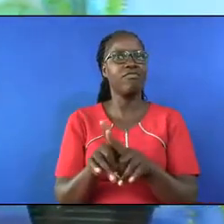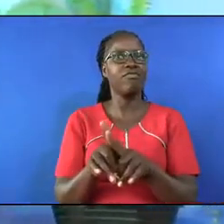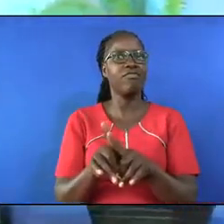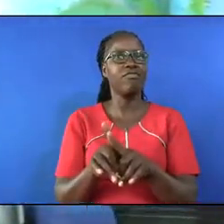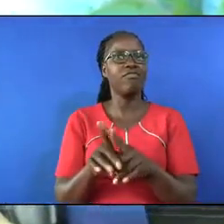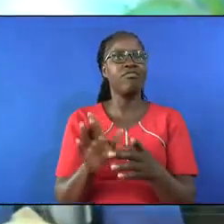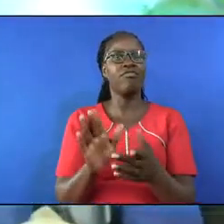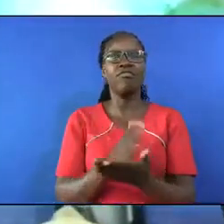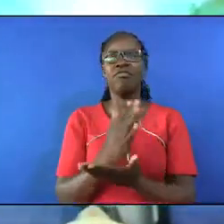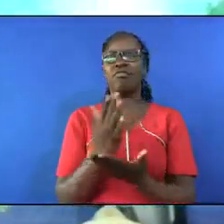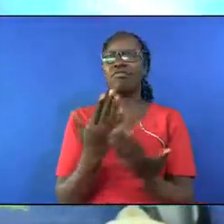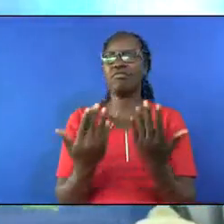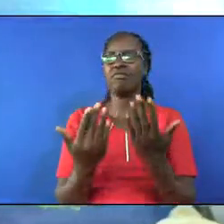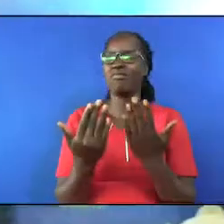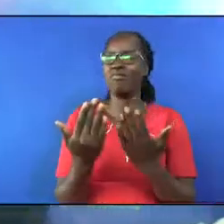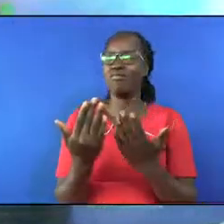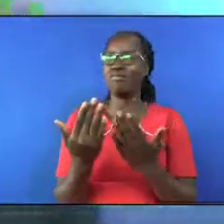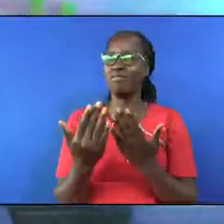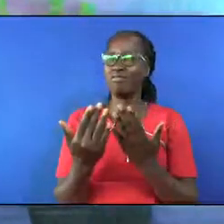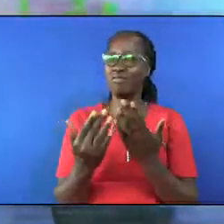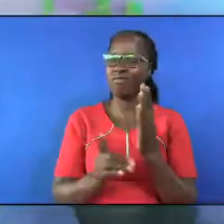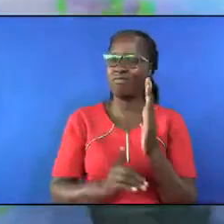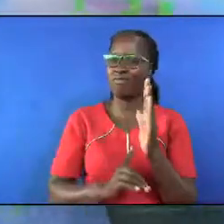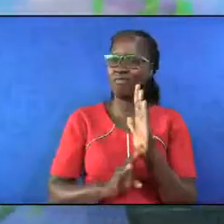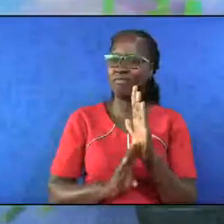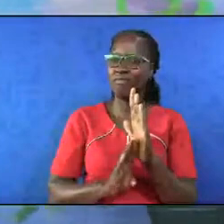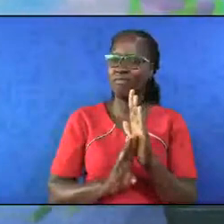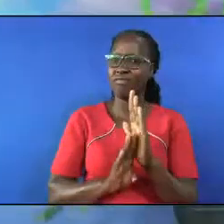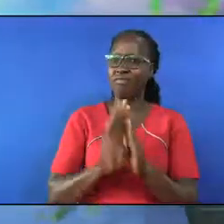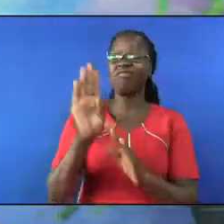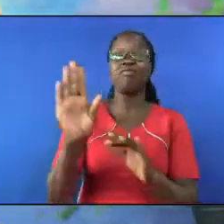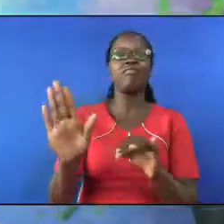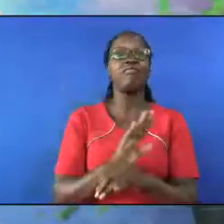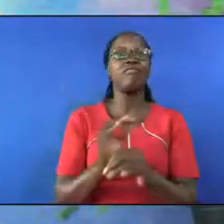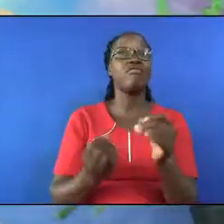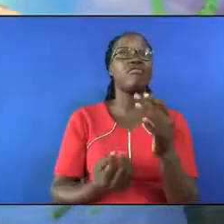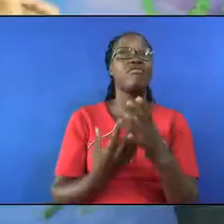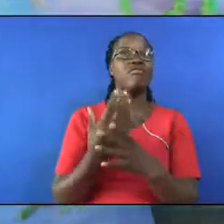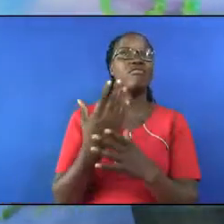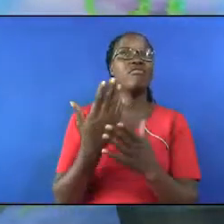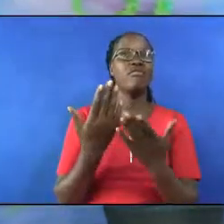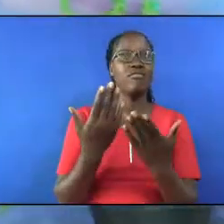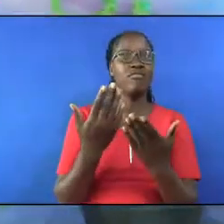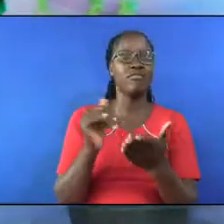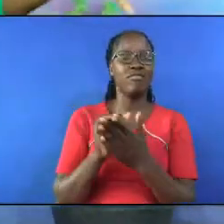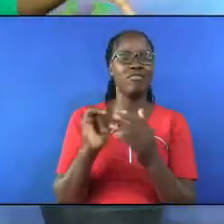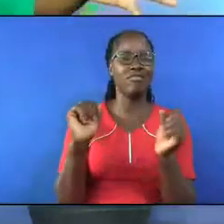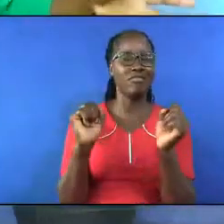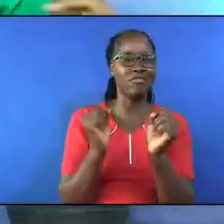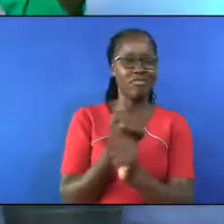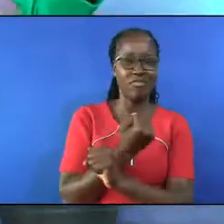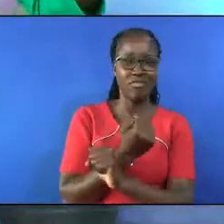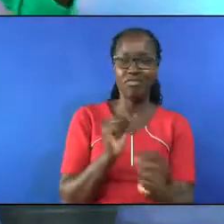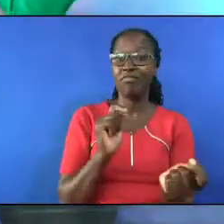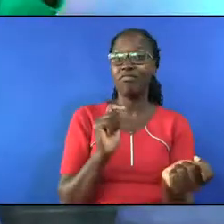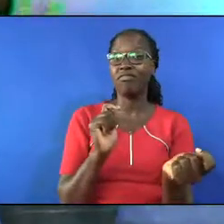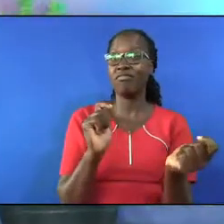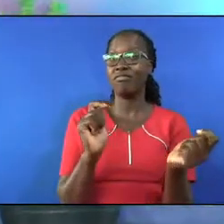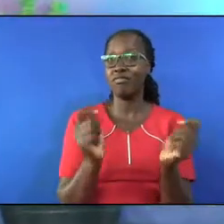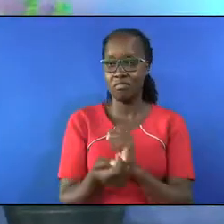entertained, they are developed until they are fully grown, until the child becomes so rebellious that